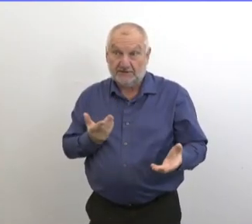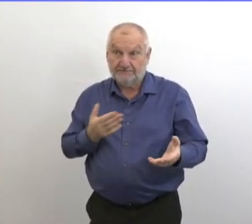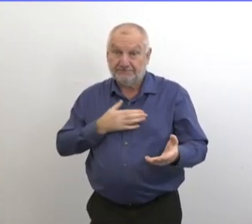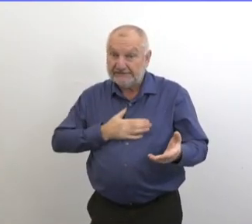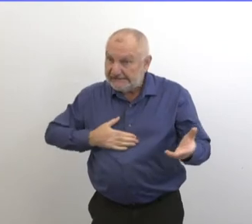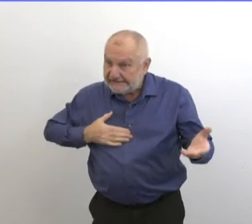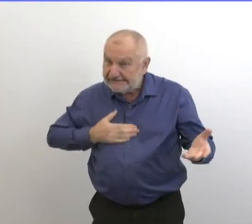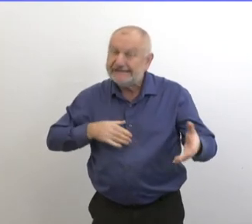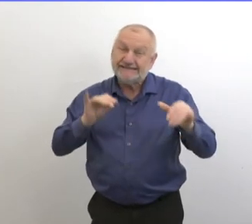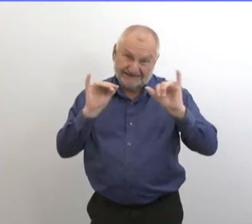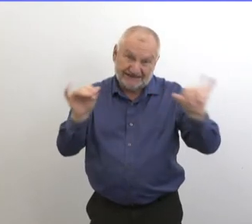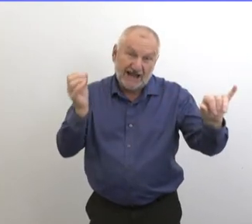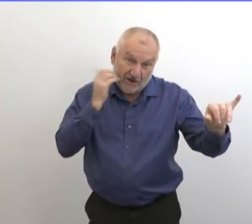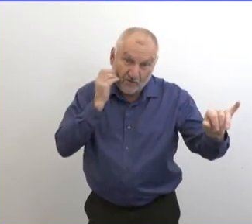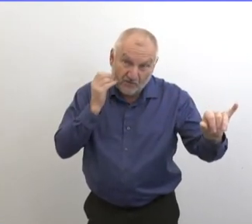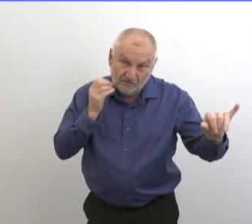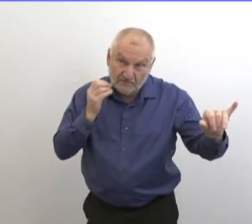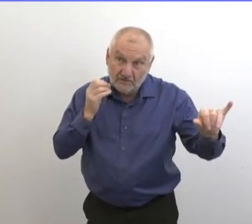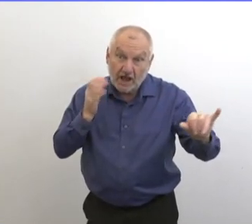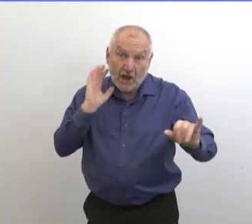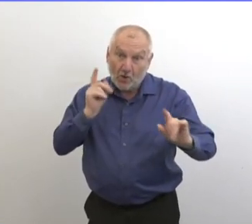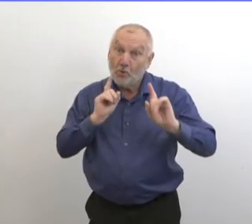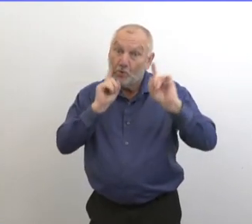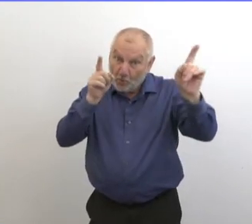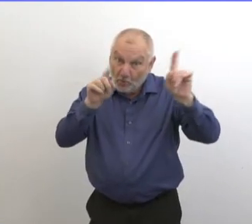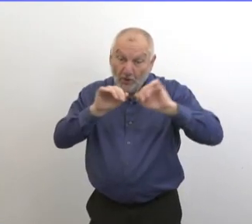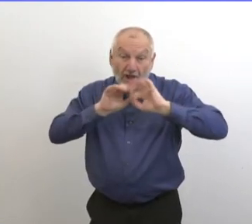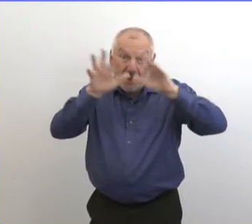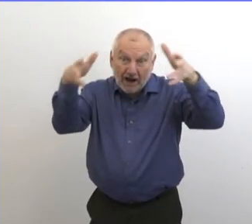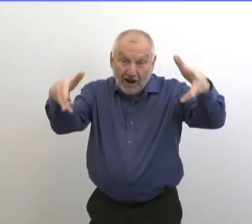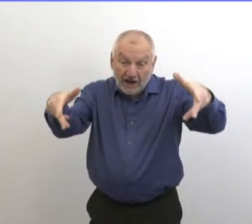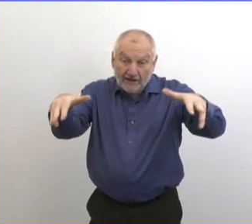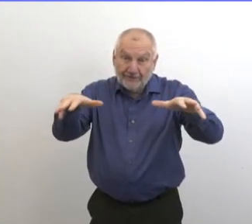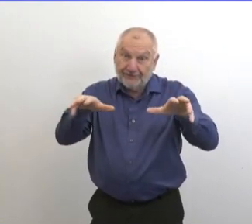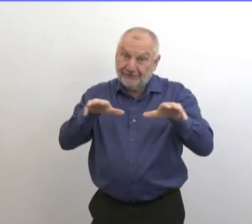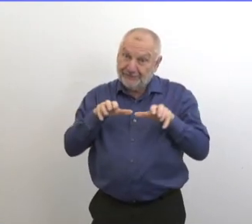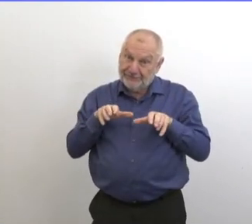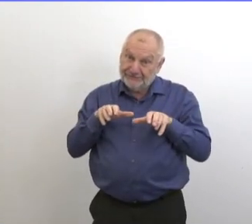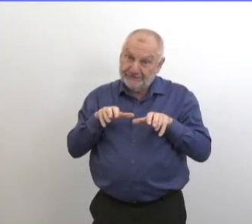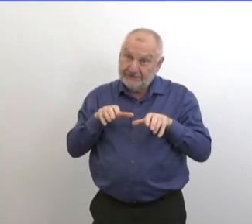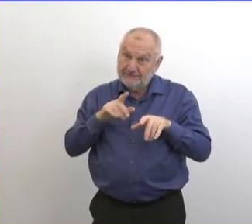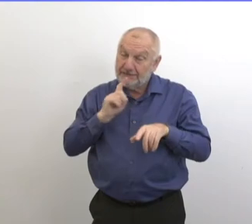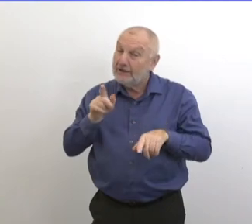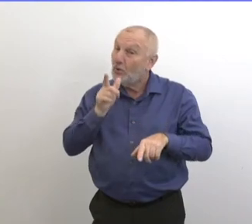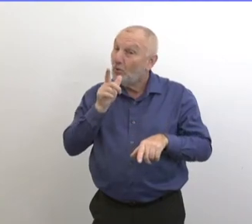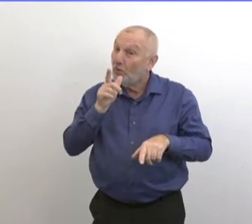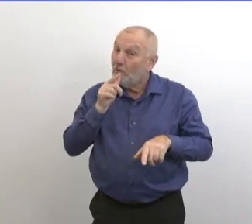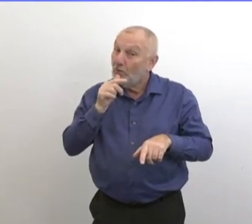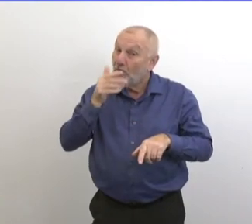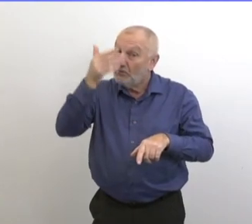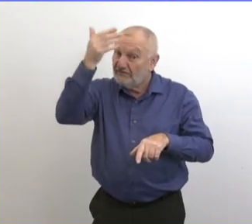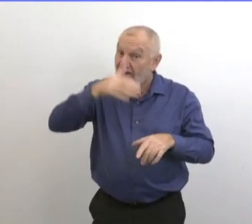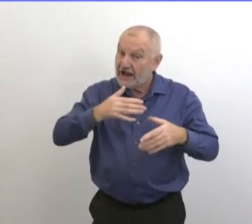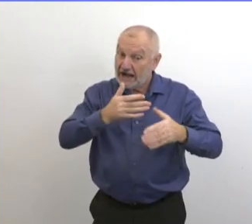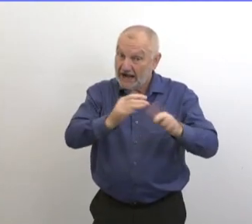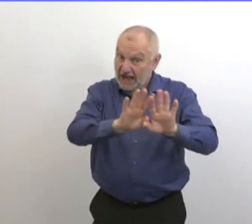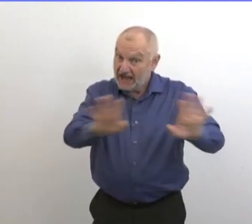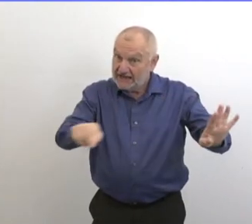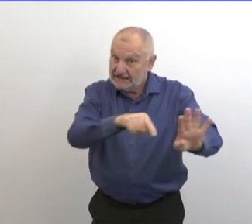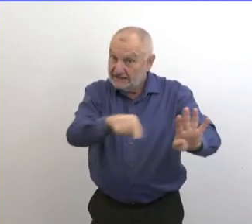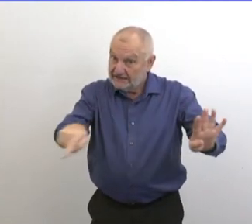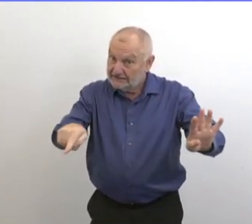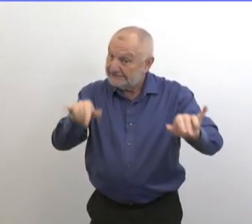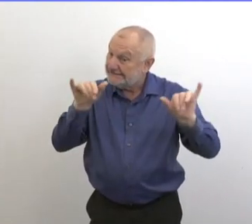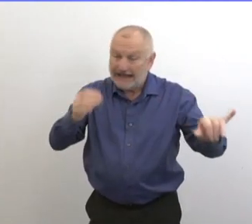that this is not an option for many of our essential frontline workers. Today's investment is just one more step